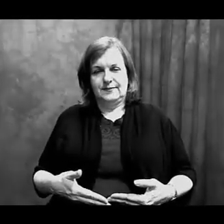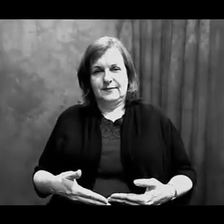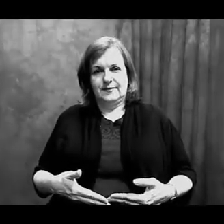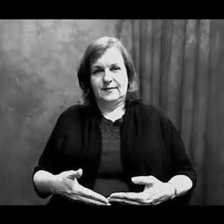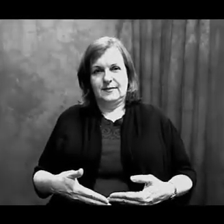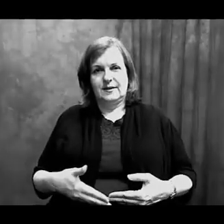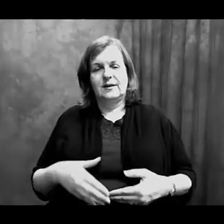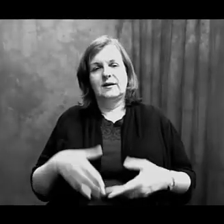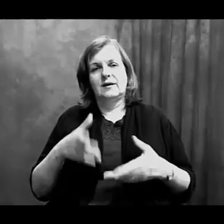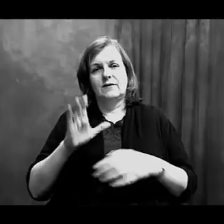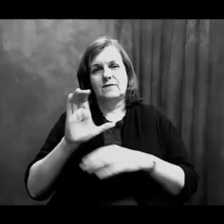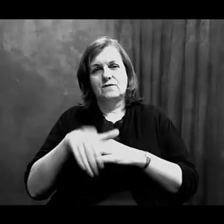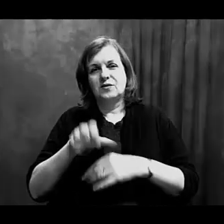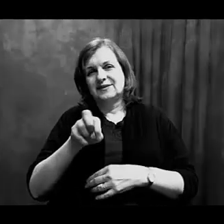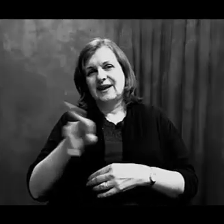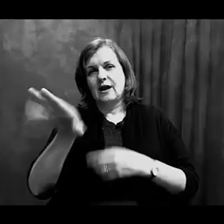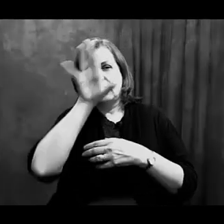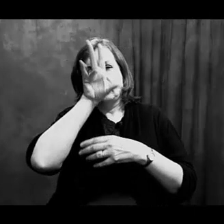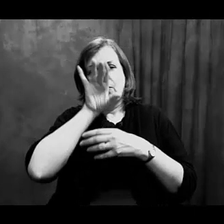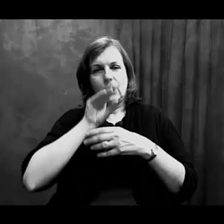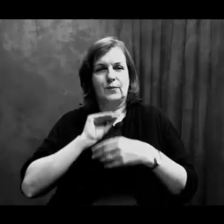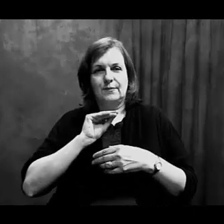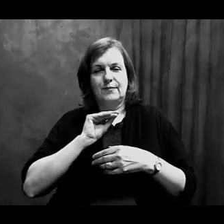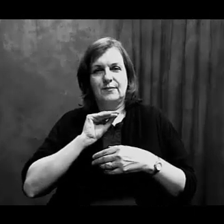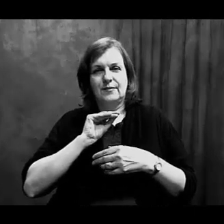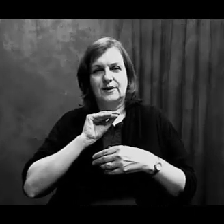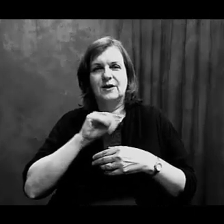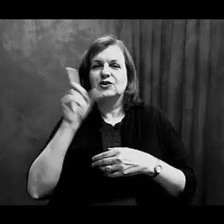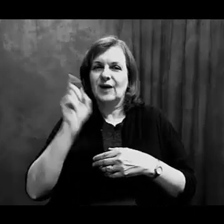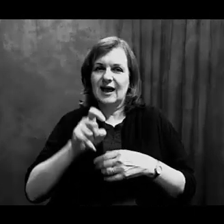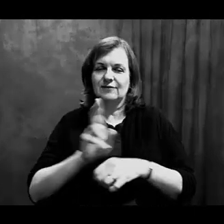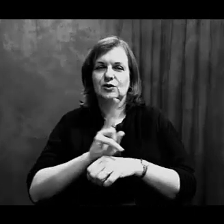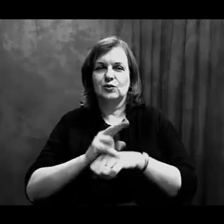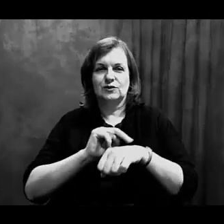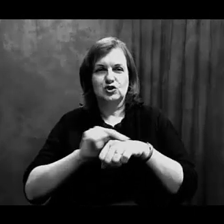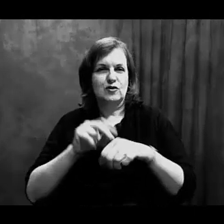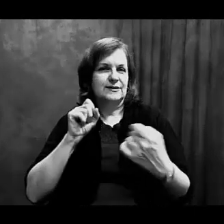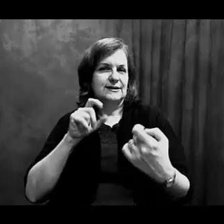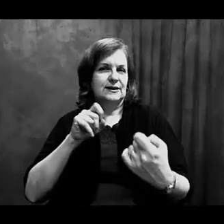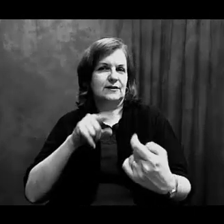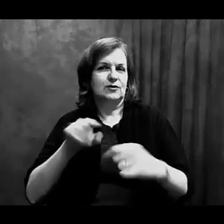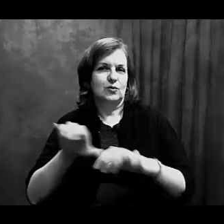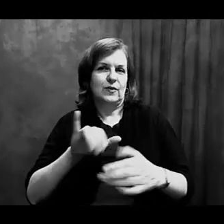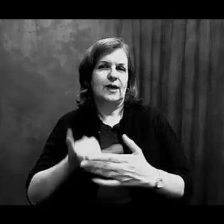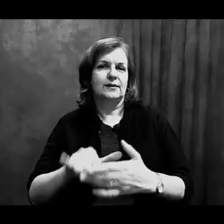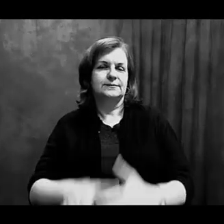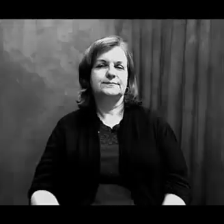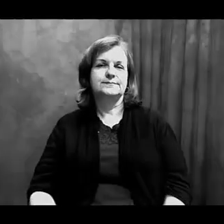to get air to move in, we actually have to use nervous signal to do it, of course.